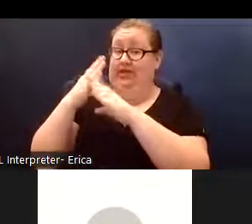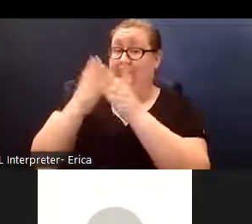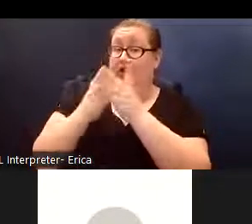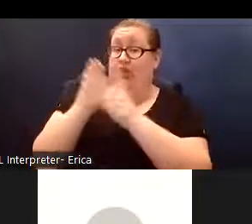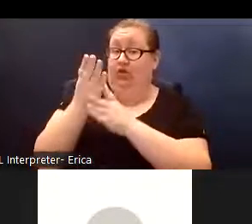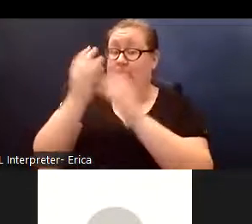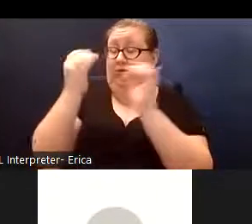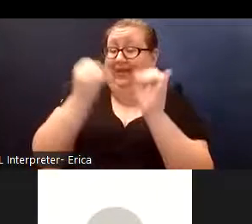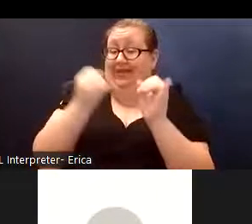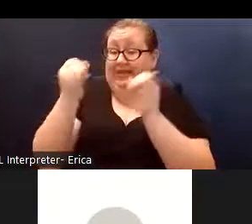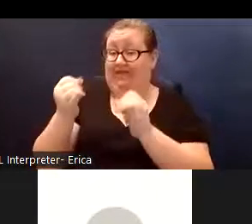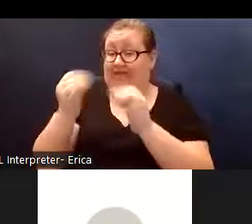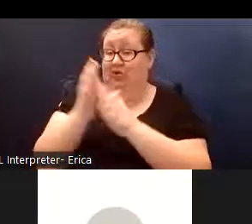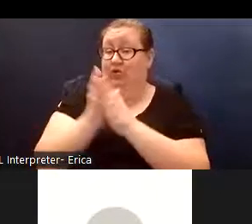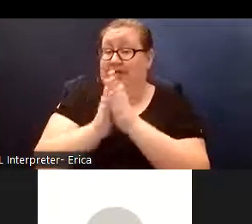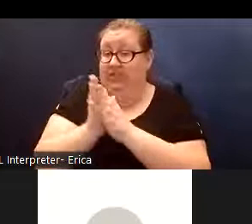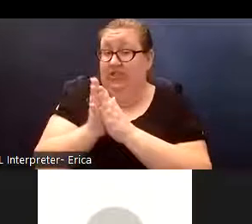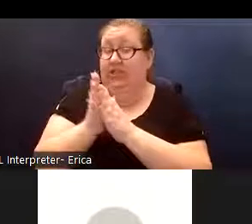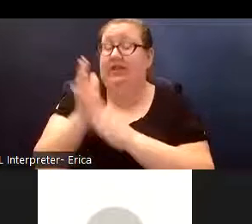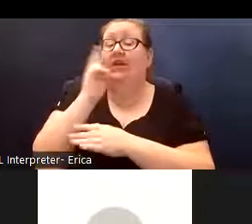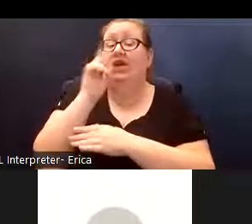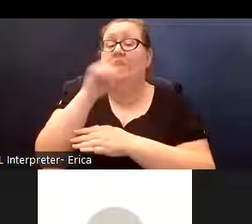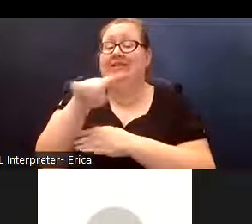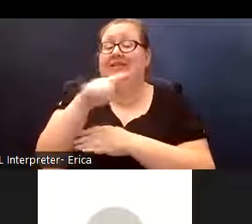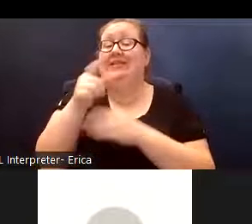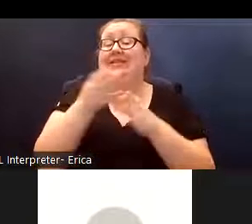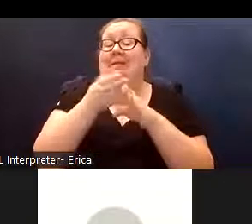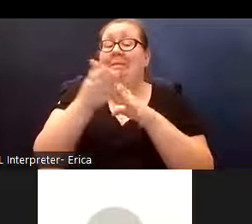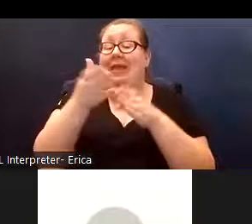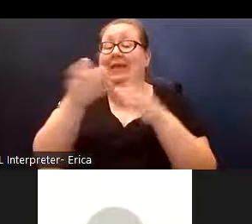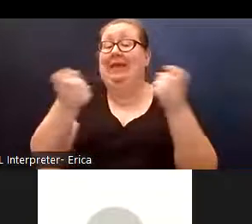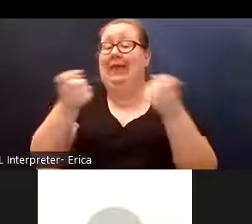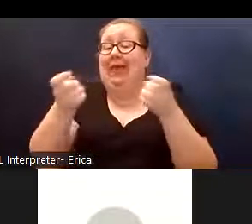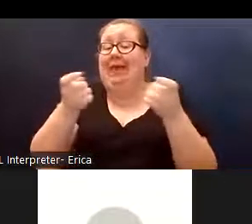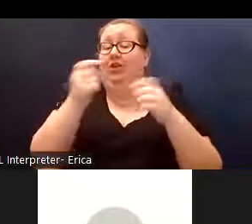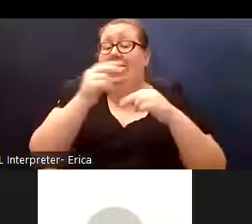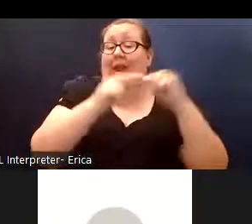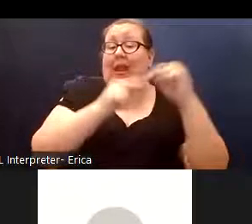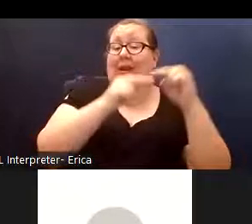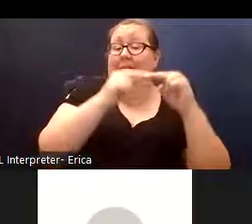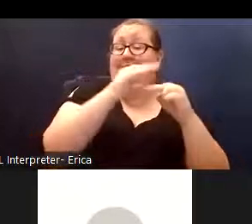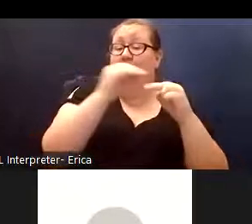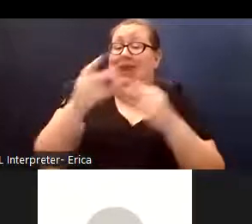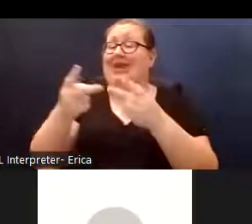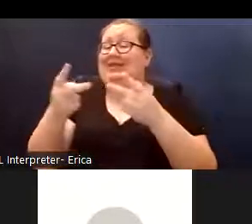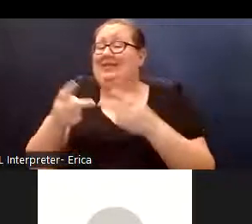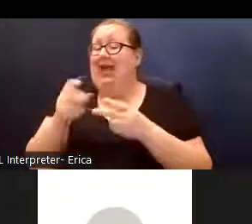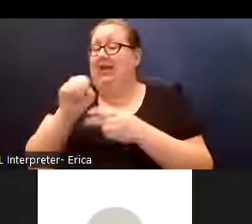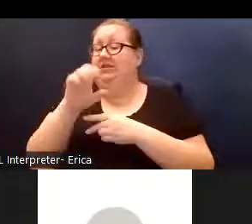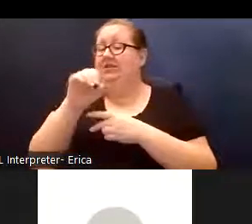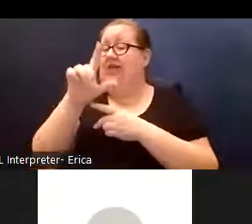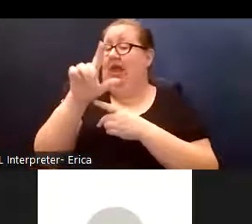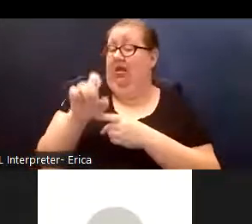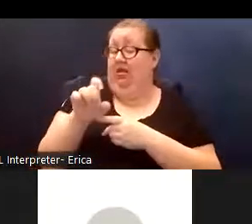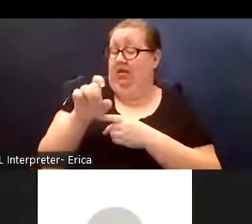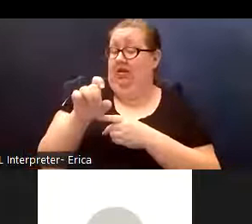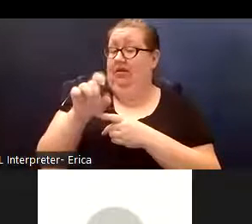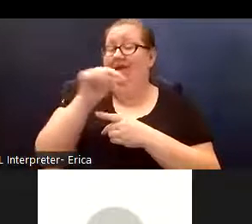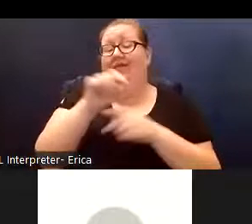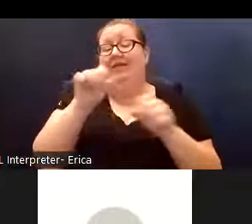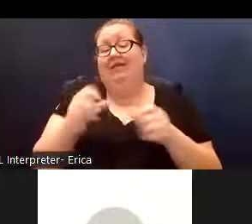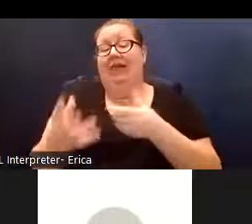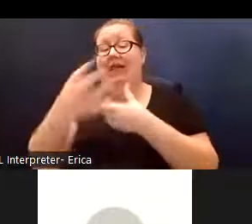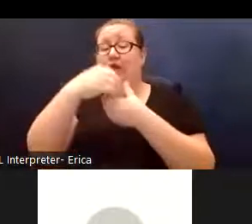individual initiative, we see this mainly being handled at a building and site scale. So these could include things